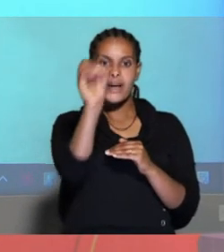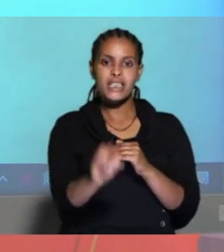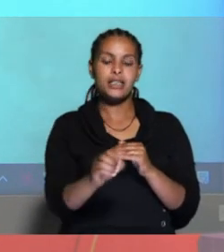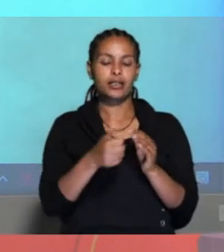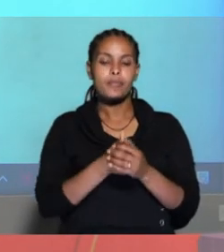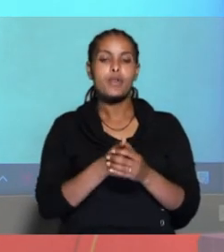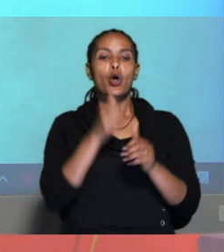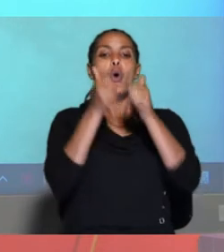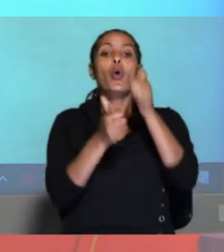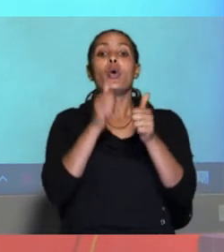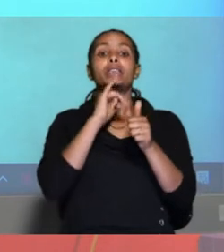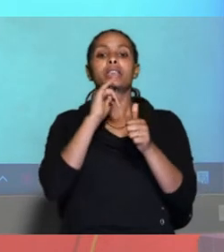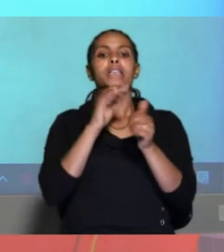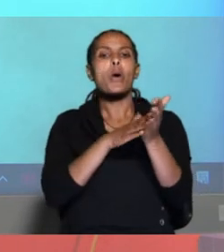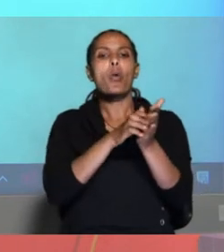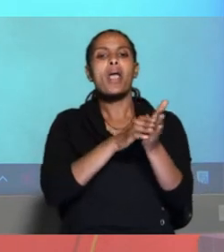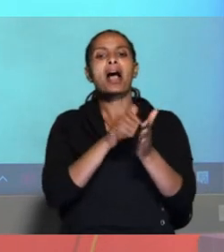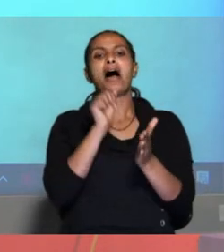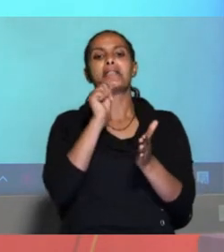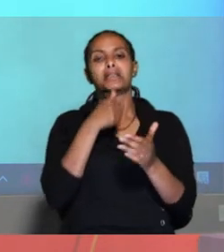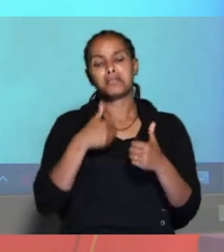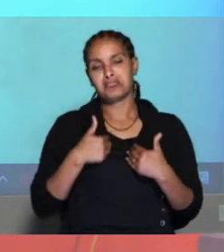2.6%, which is